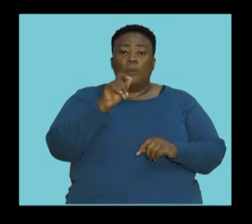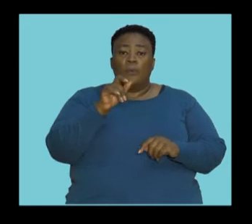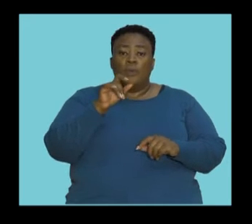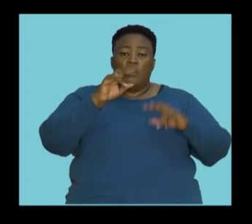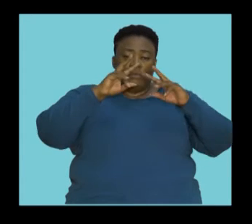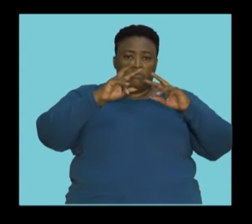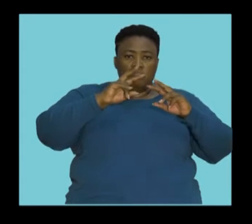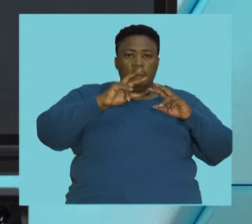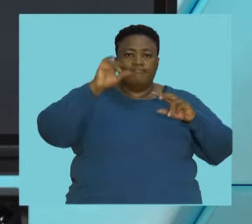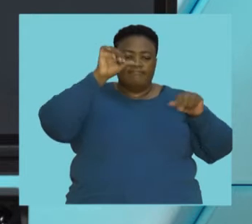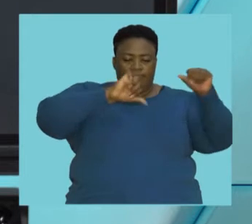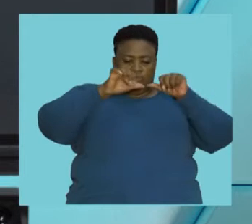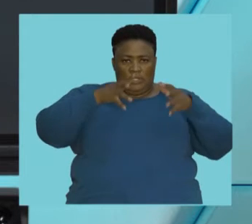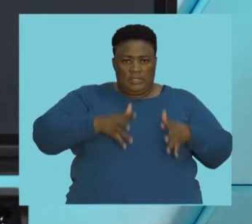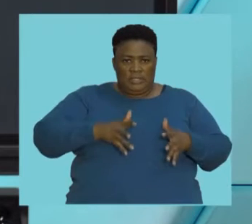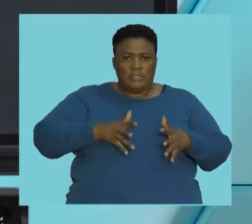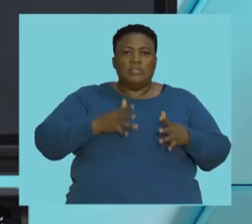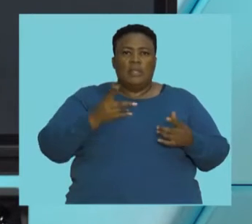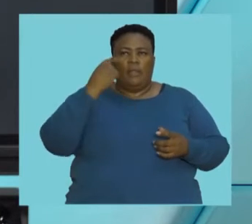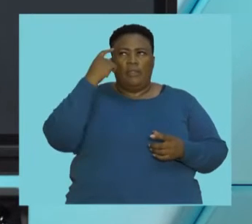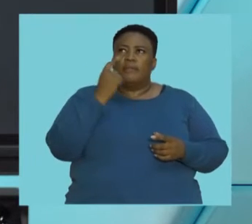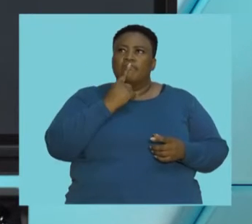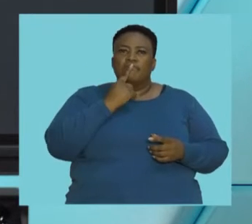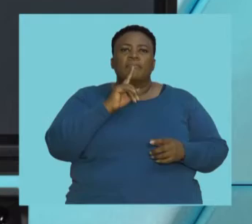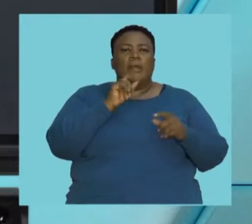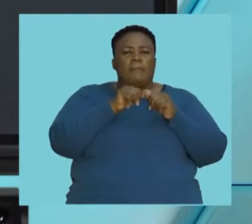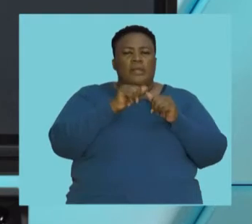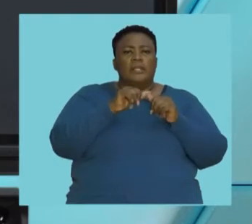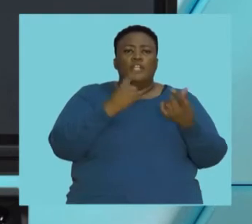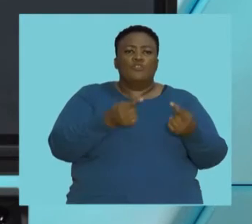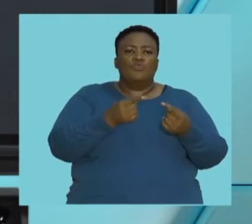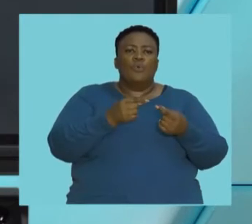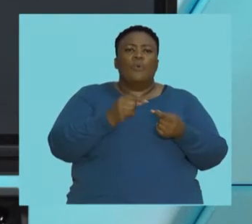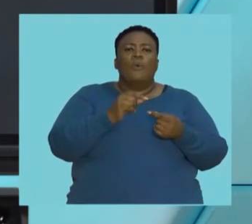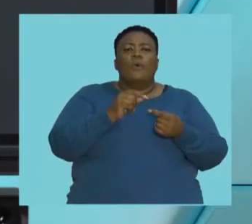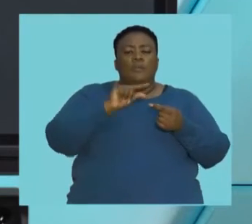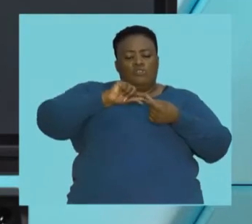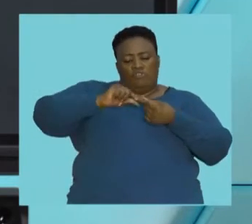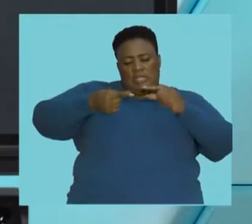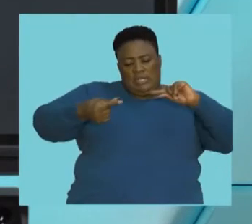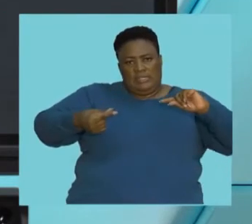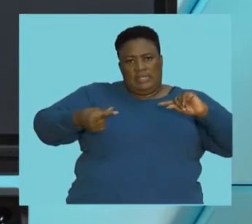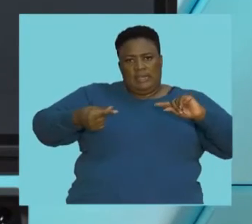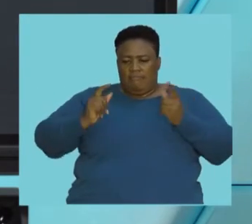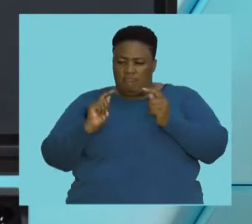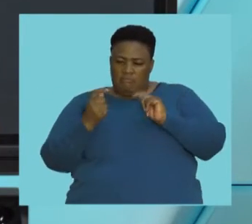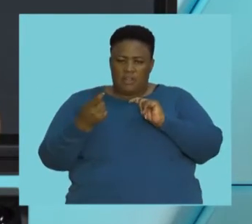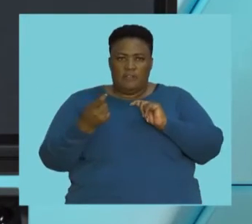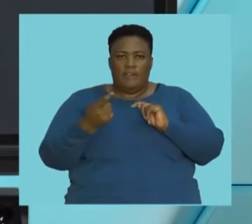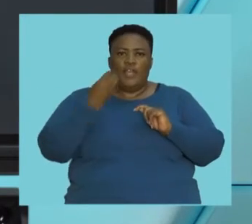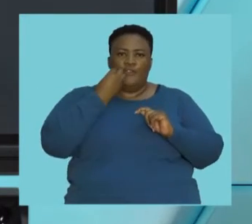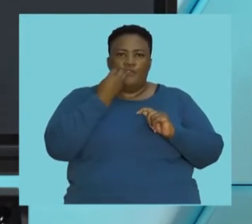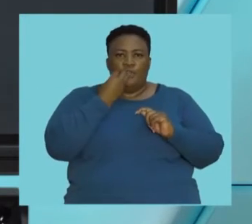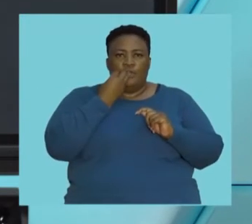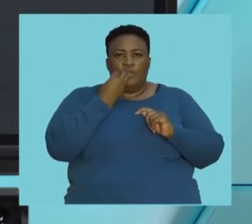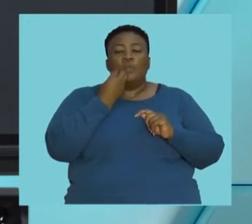and biotechnologists have considered genetically modified food crop, and these food crops would include genes that have been